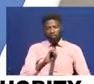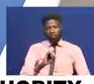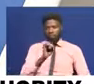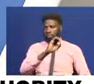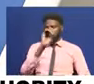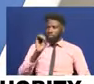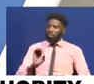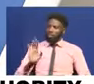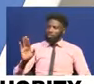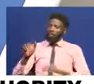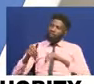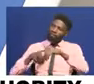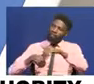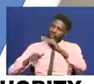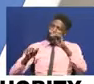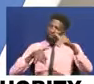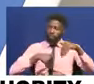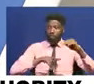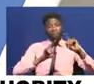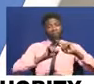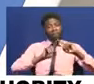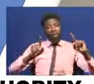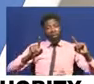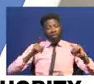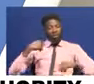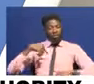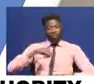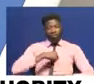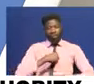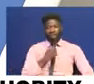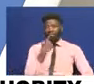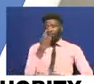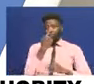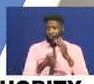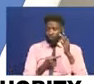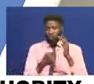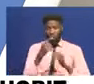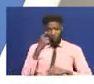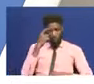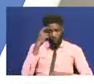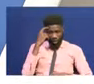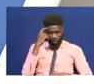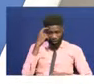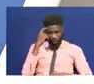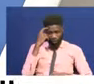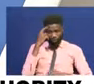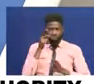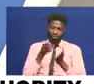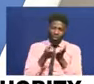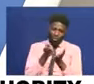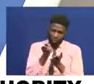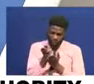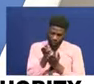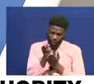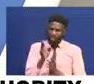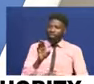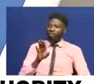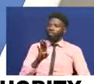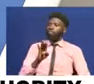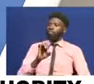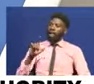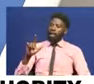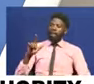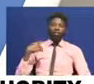to them. But again, the emphasis here is we are going to pay only genuine bills. Only genuine bills. Bills.